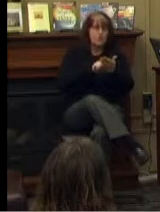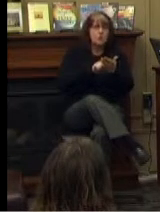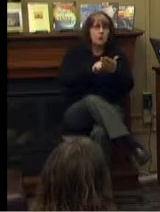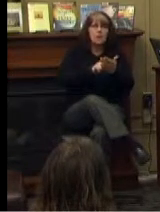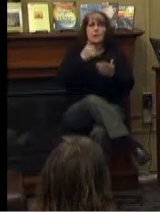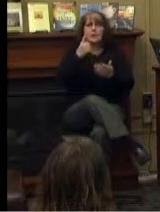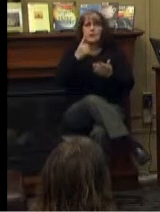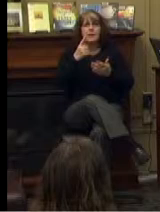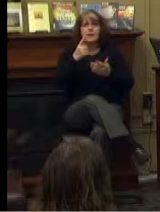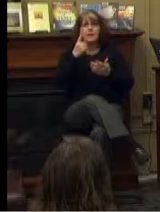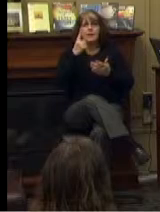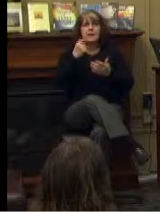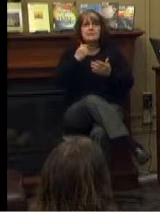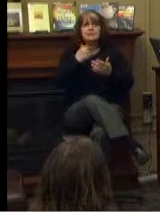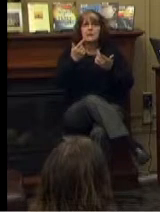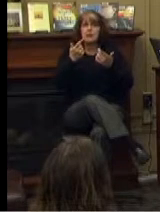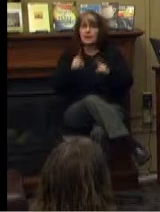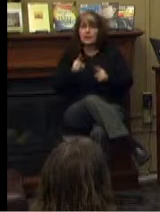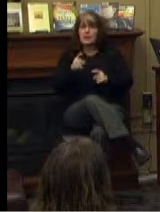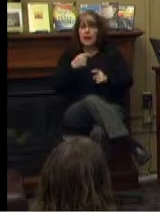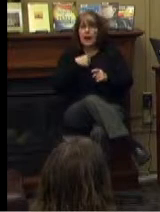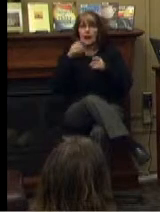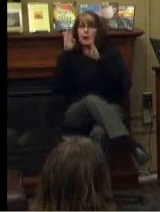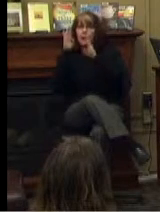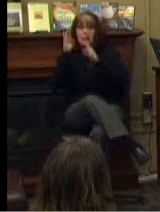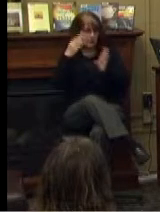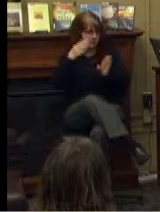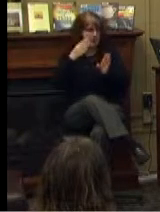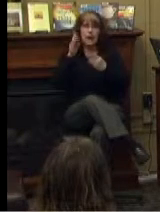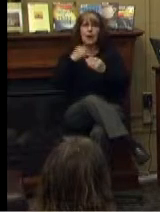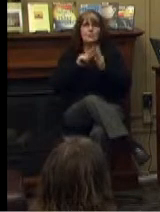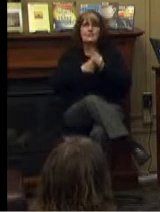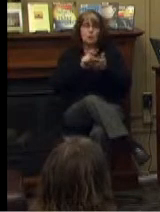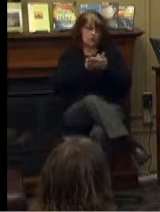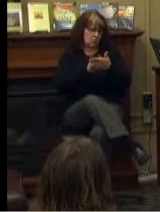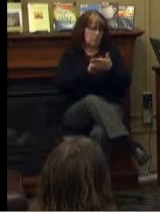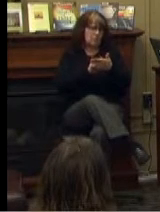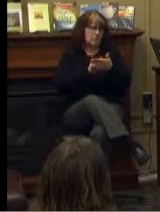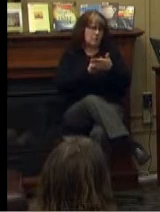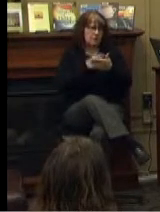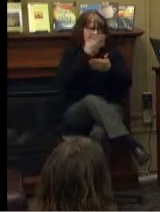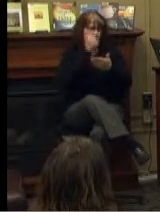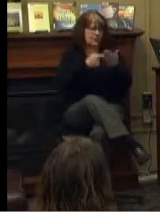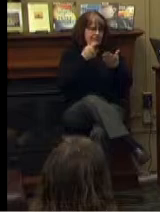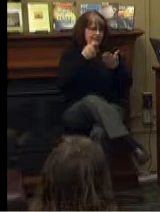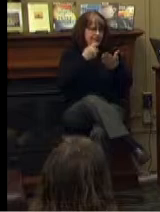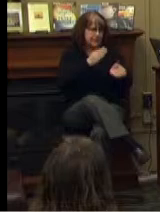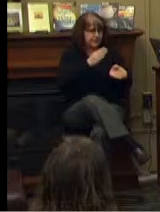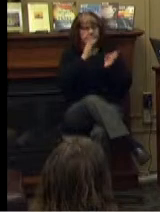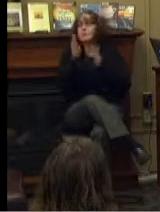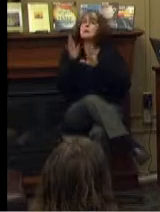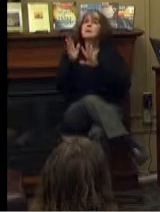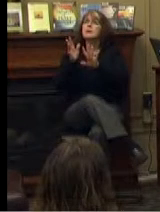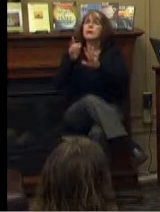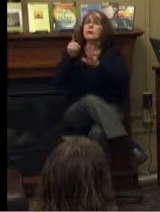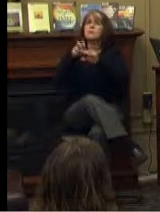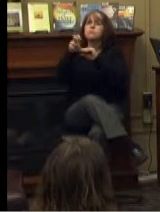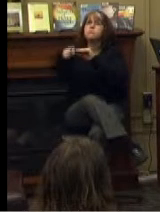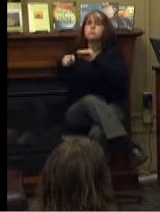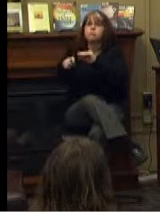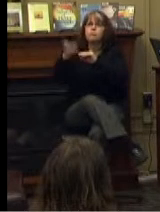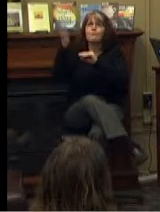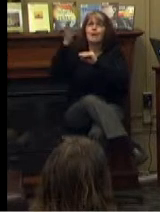start writing notes, and I forgot what they said. So then I turn back to the instructor, and he's already gone